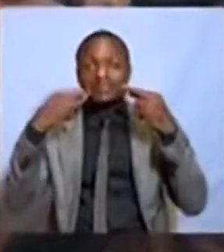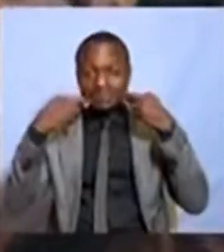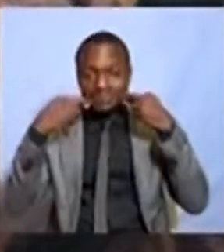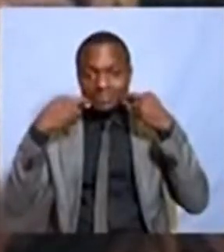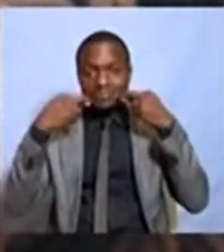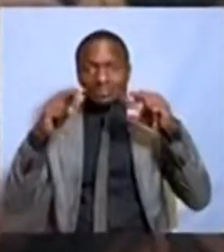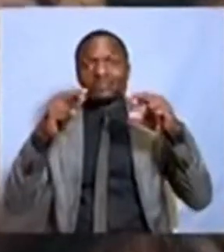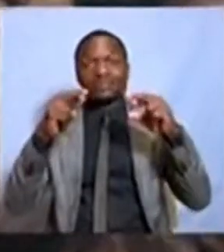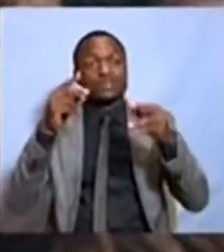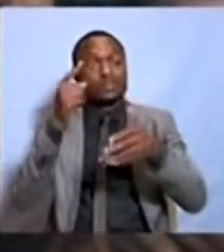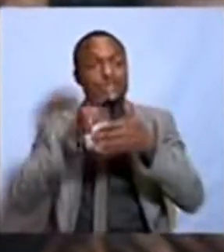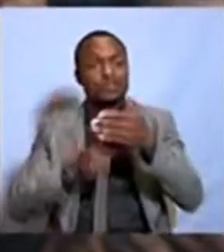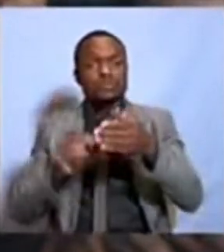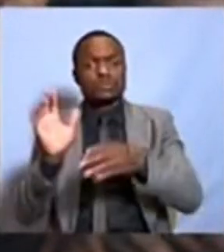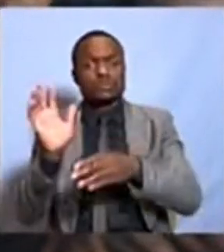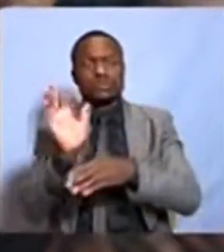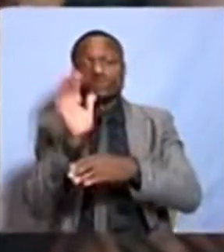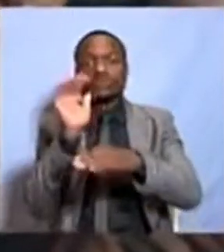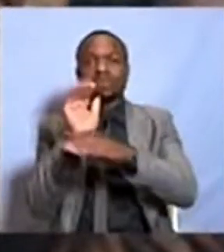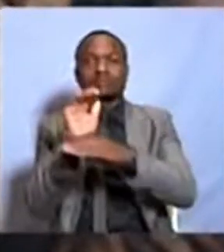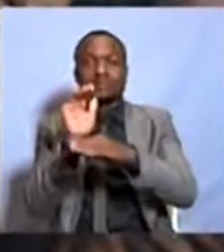What's your comment?